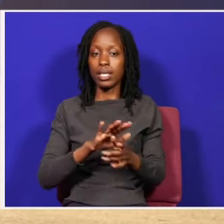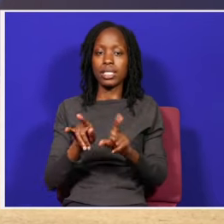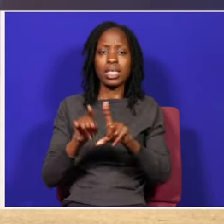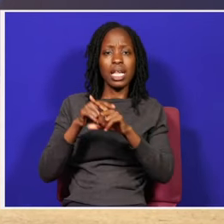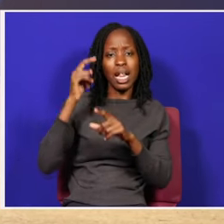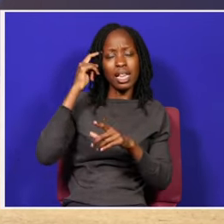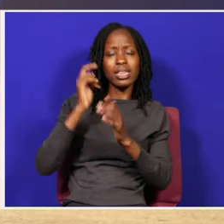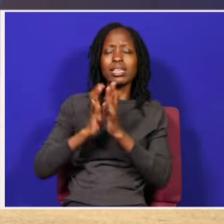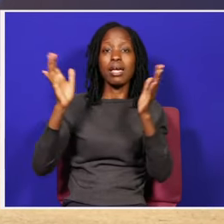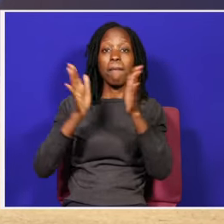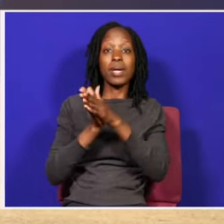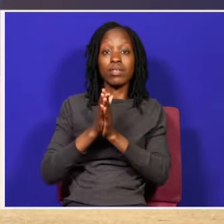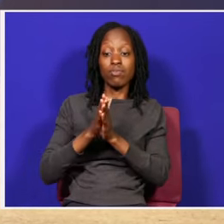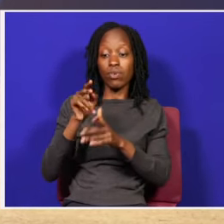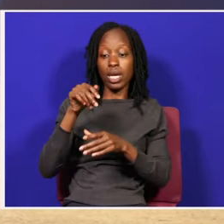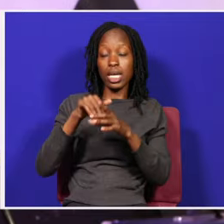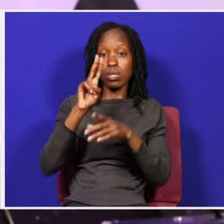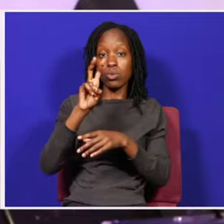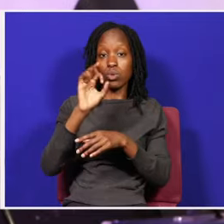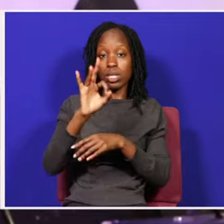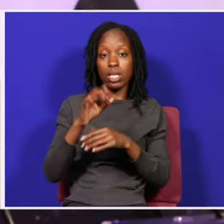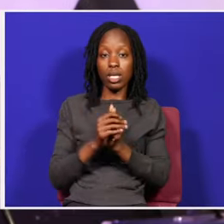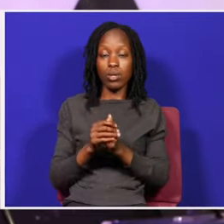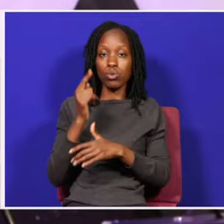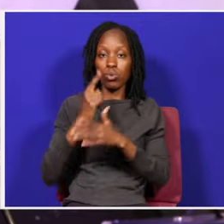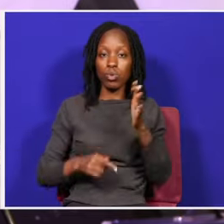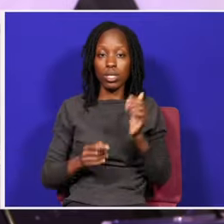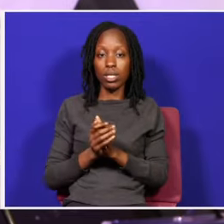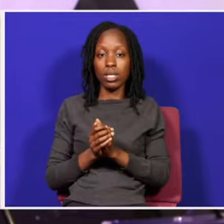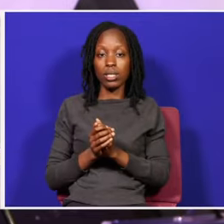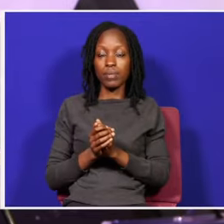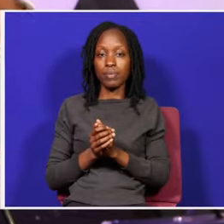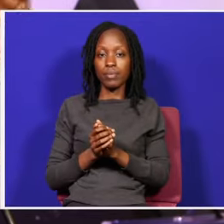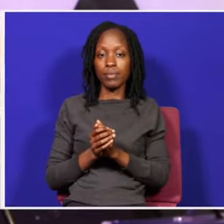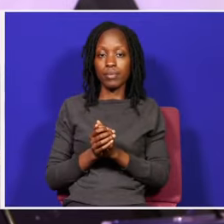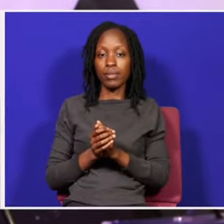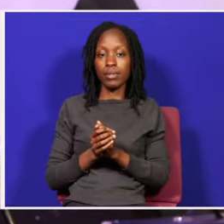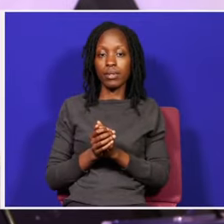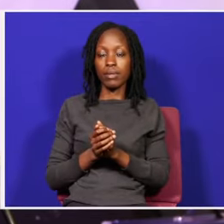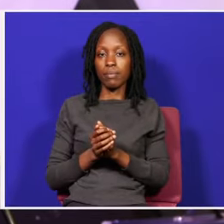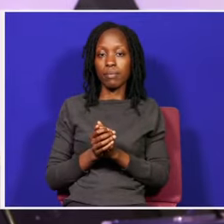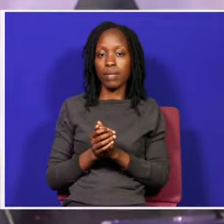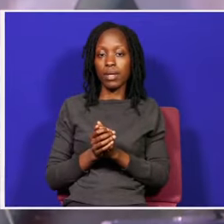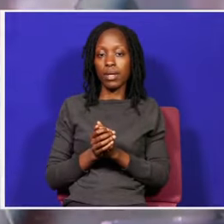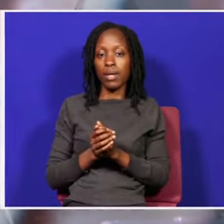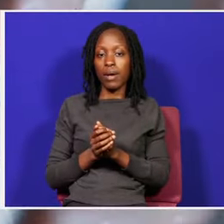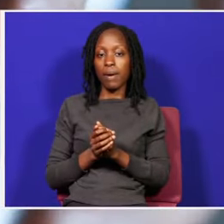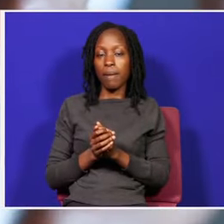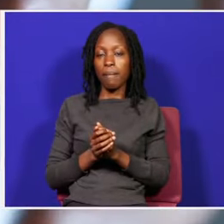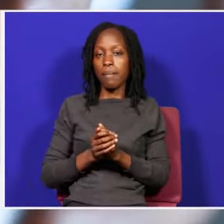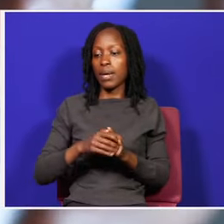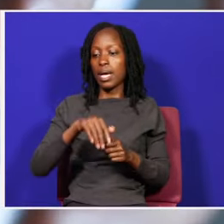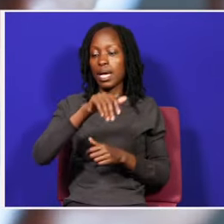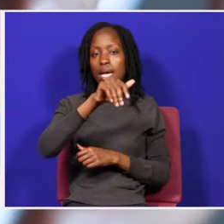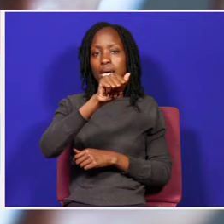story around the world for 2023 was the rise and the huge expansion of artificial